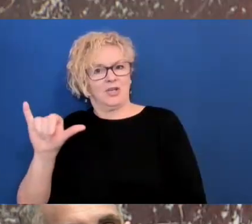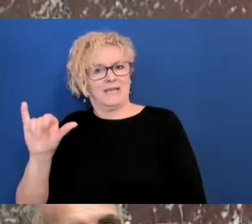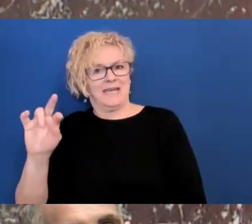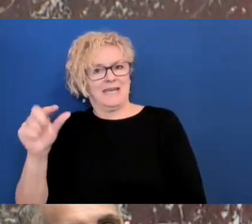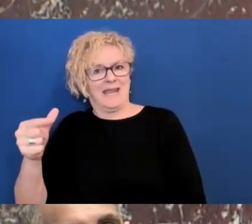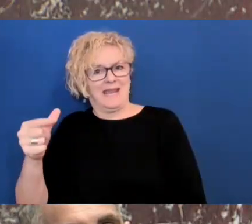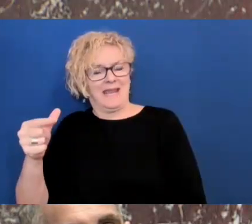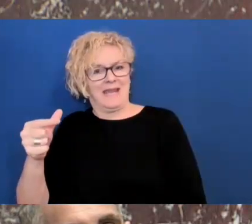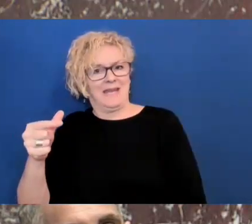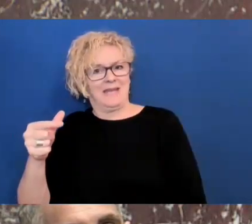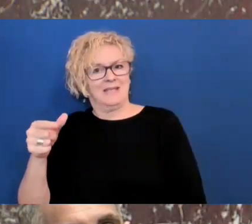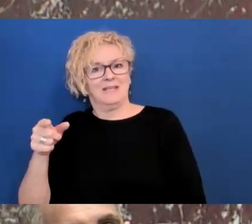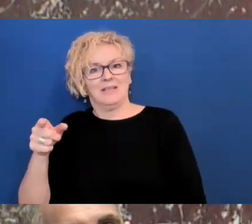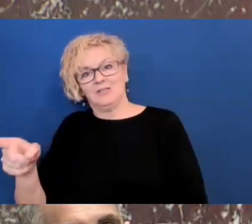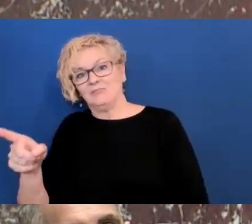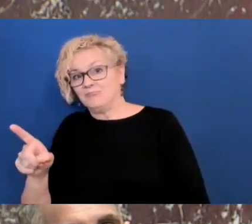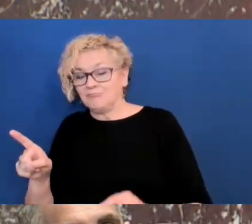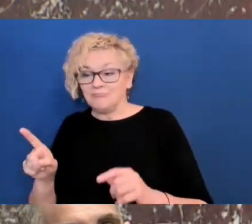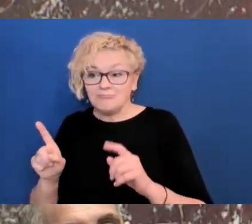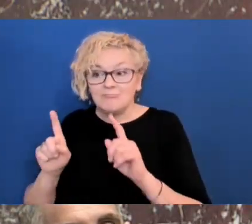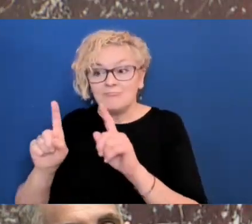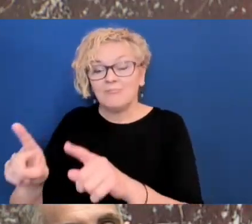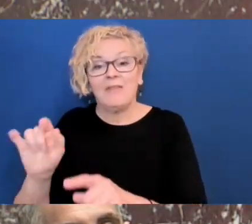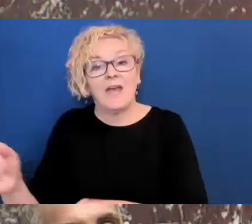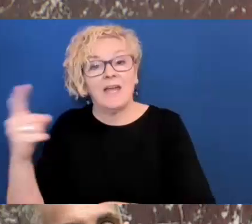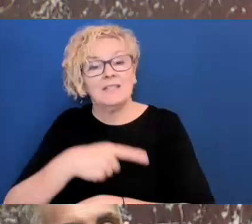way since 1996.